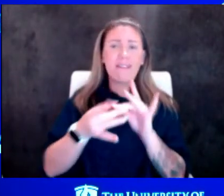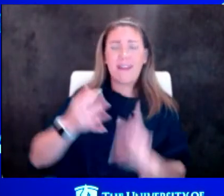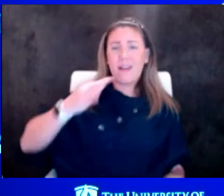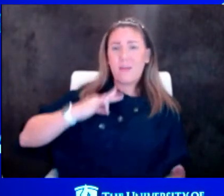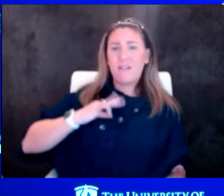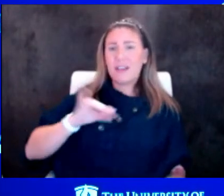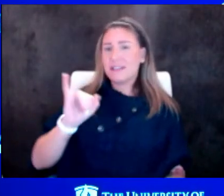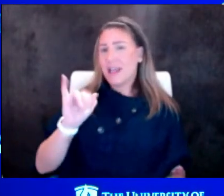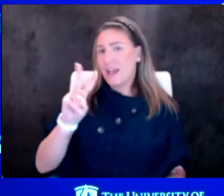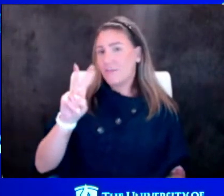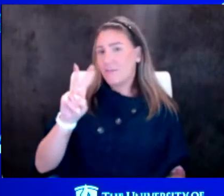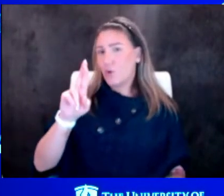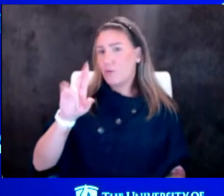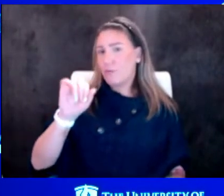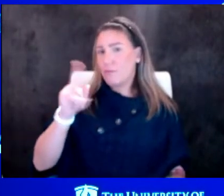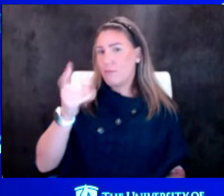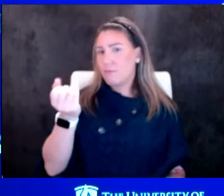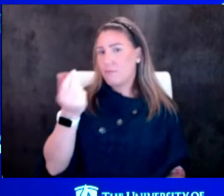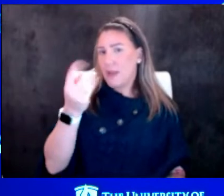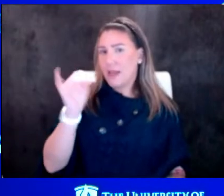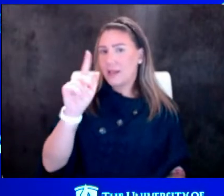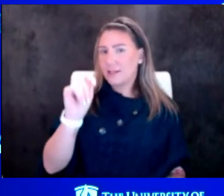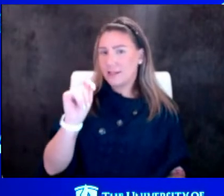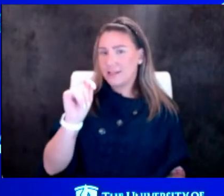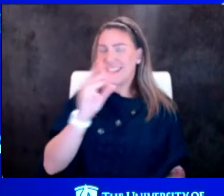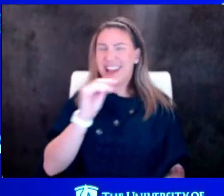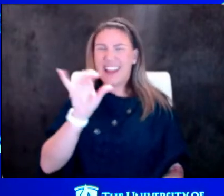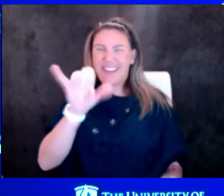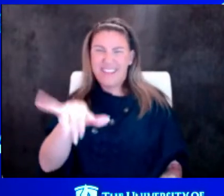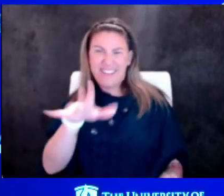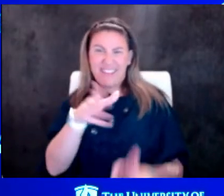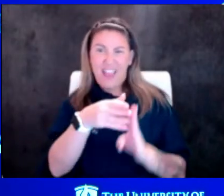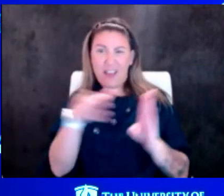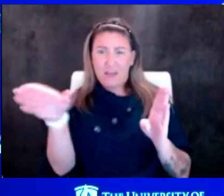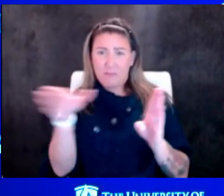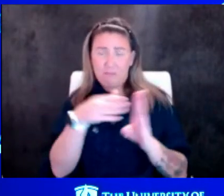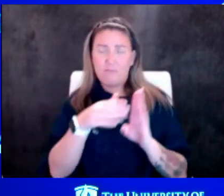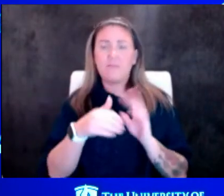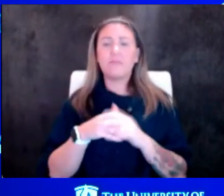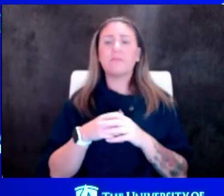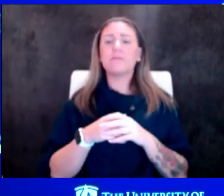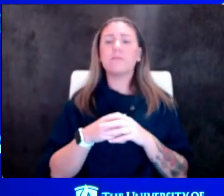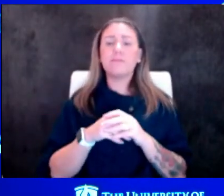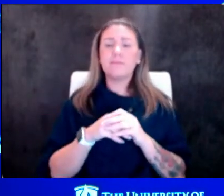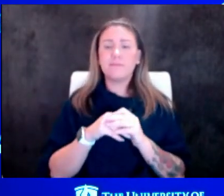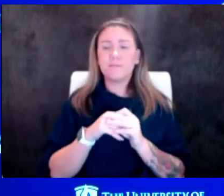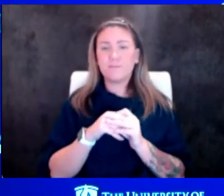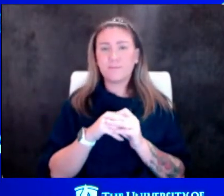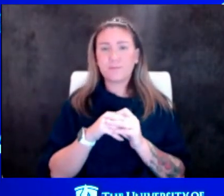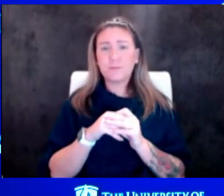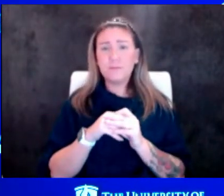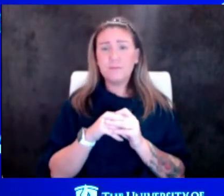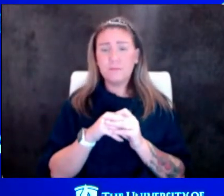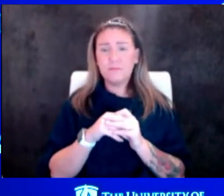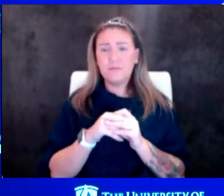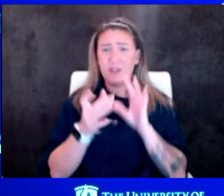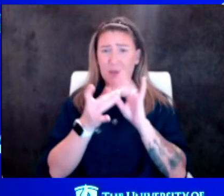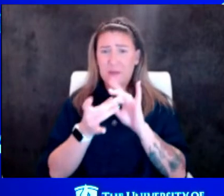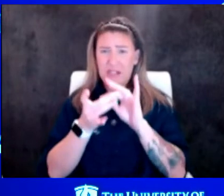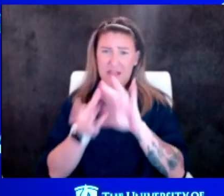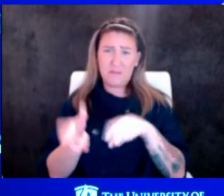Plus regimen as well. So they had touted the mortality rate as 6% when it was